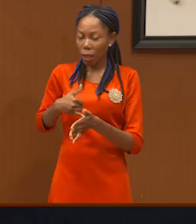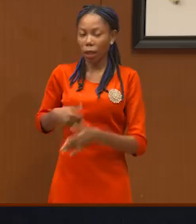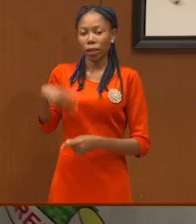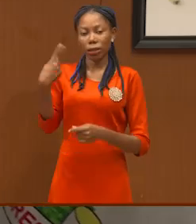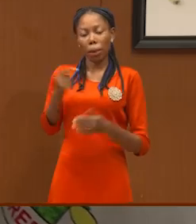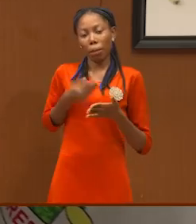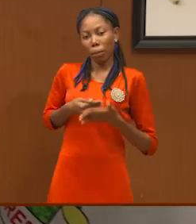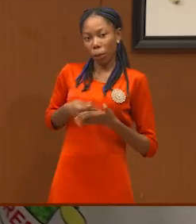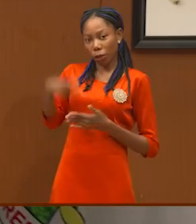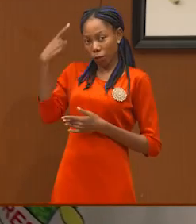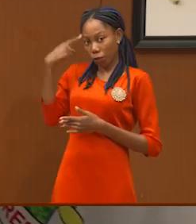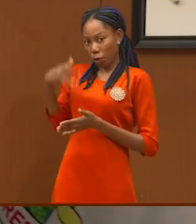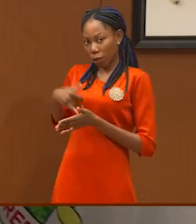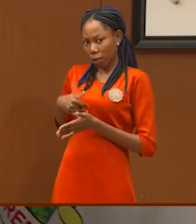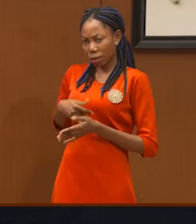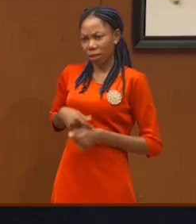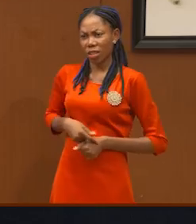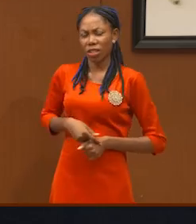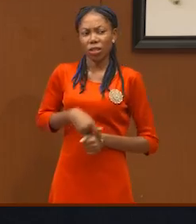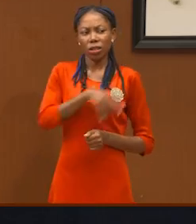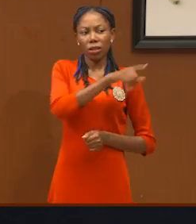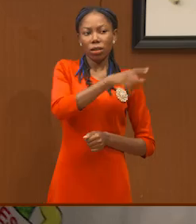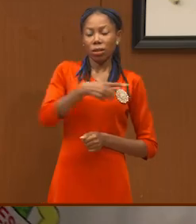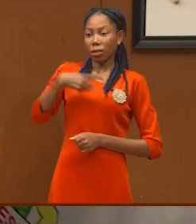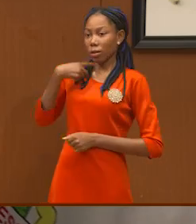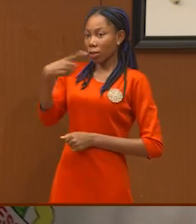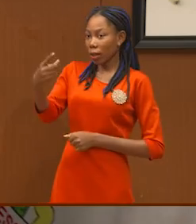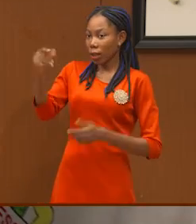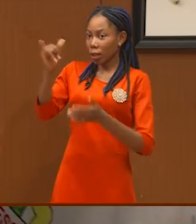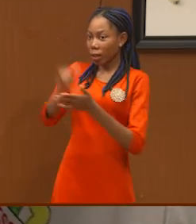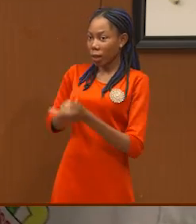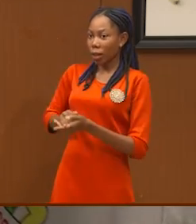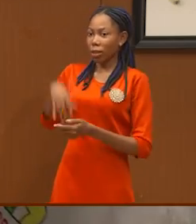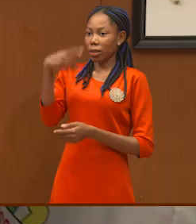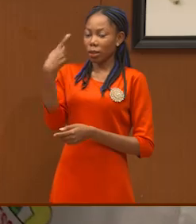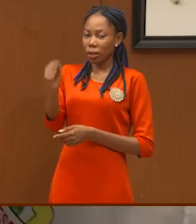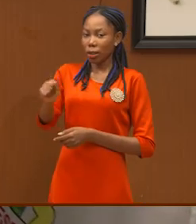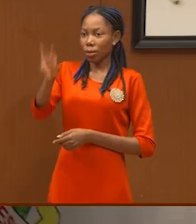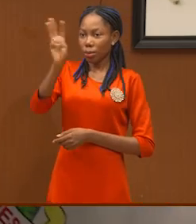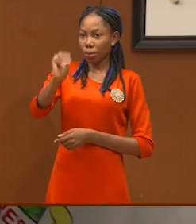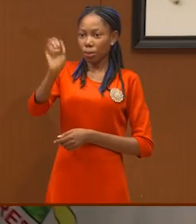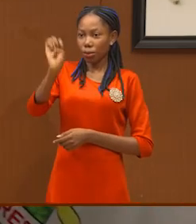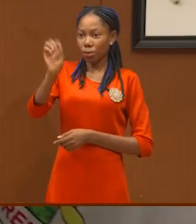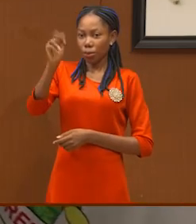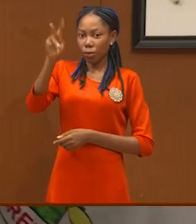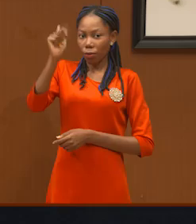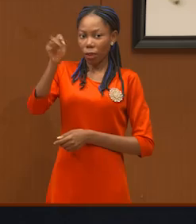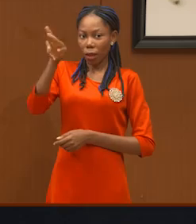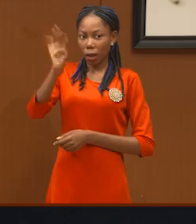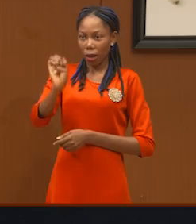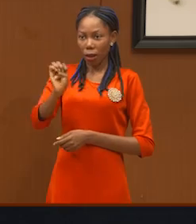money for the prepaid meter. Yes, ma'am. So the meter came out in their name. No, it came out in my own name because